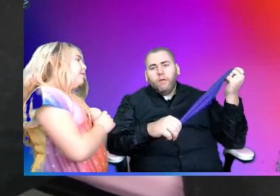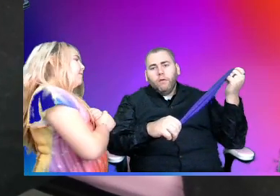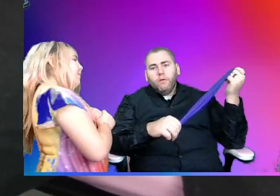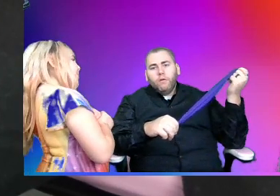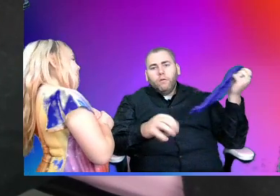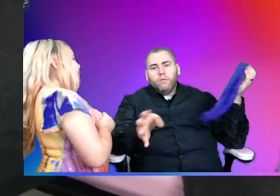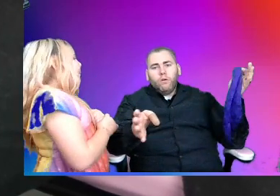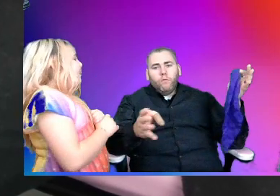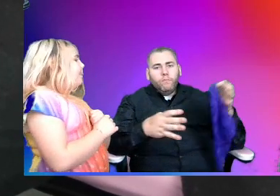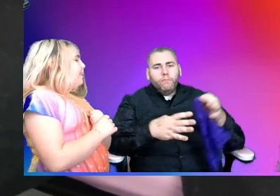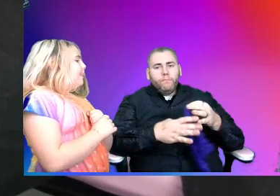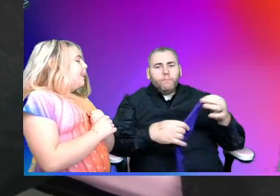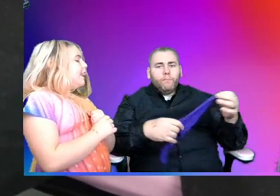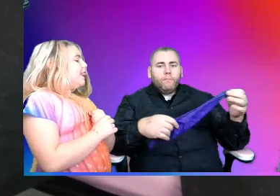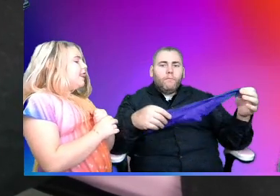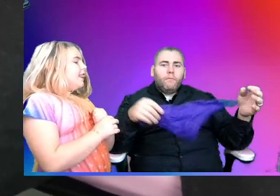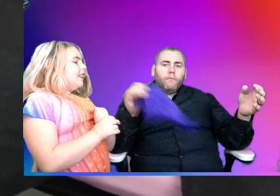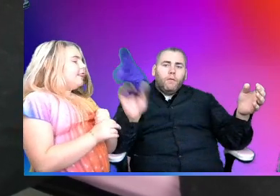like so.